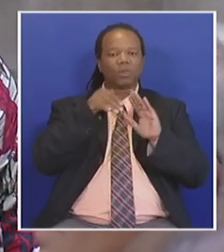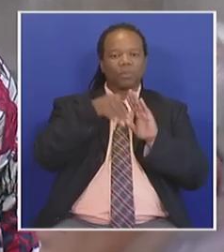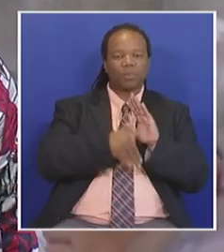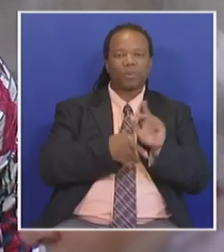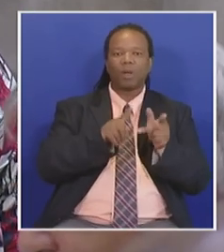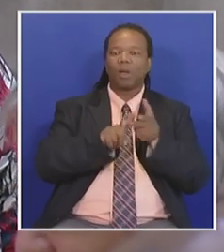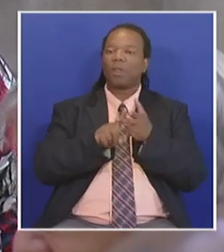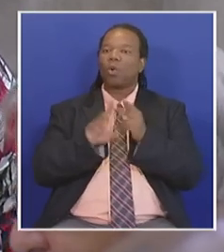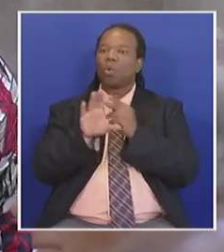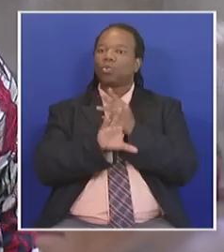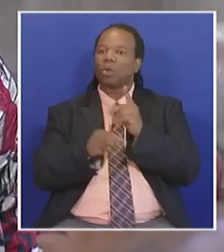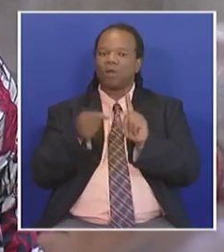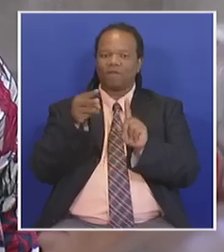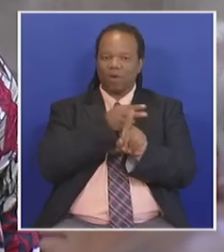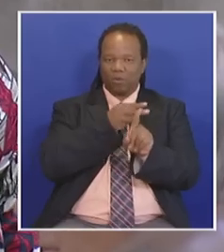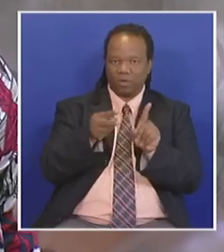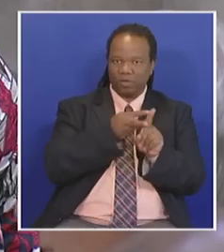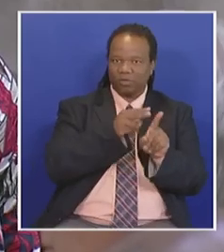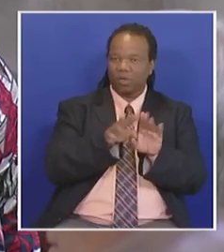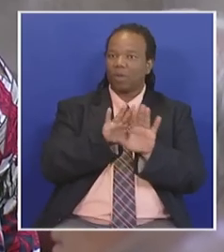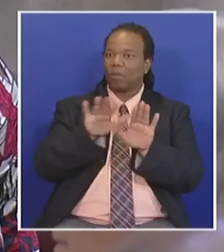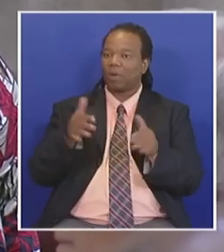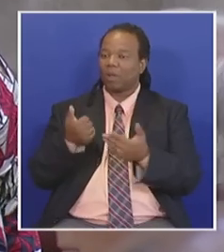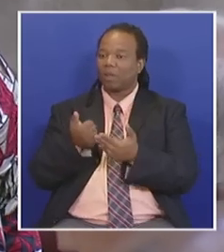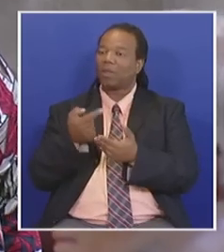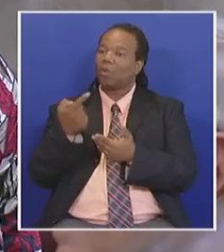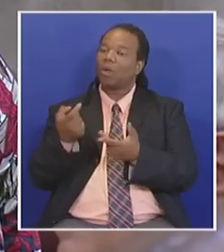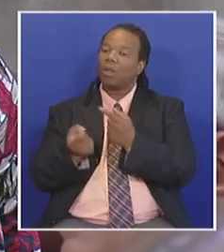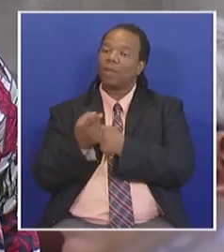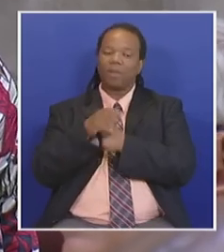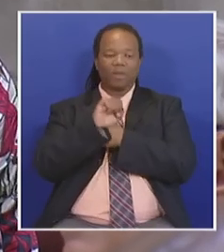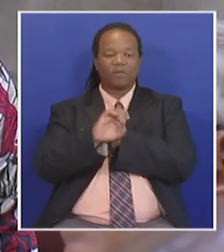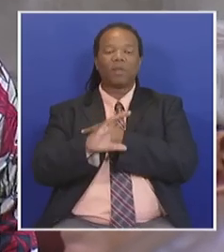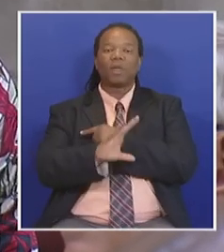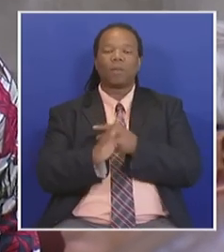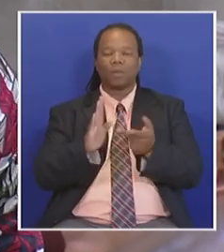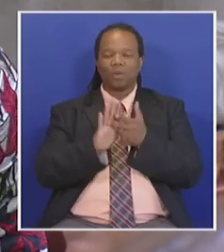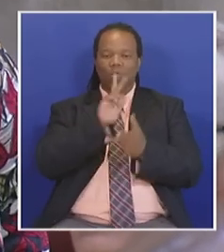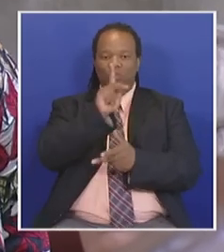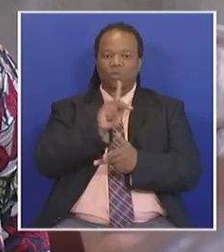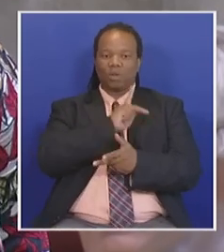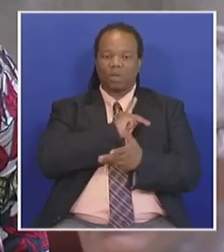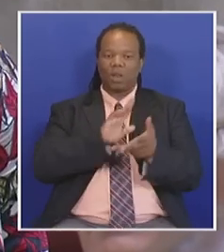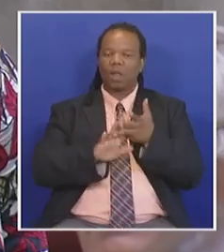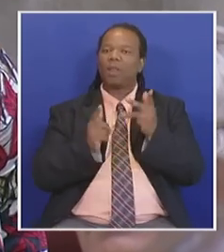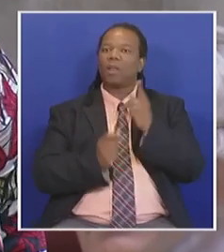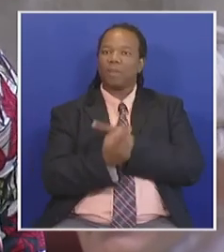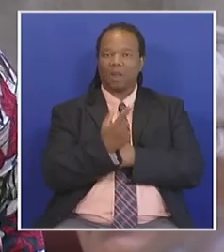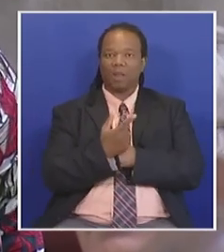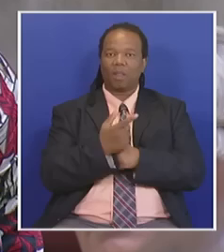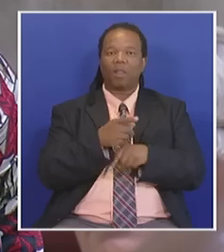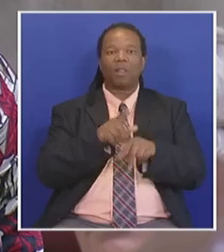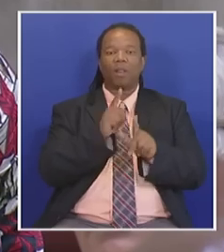constitutional right to basic education of learners in the Eastern Cape, KwaZulu-Natal, and Limpopo province in the light of the